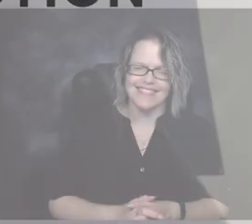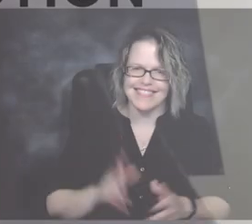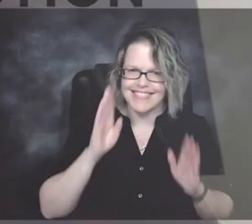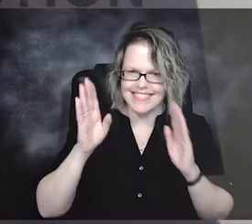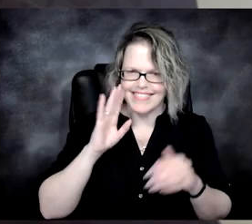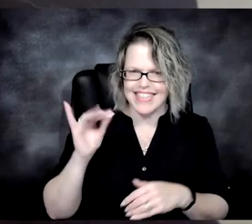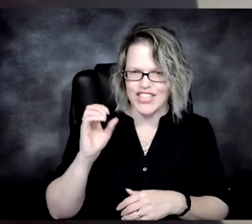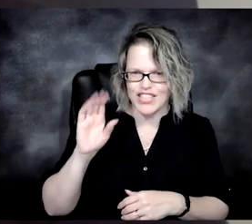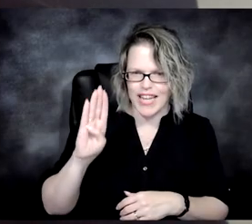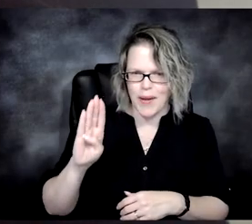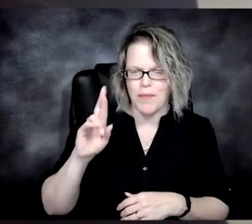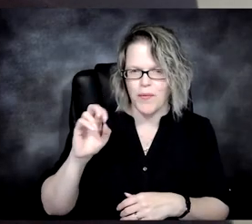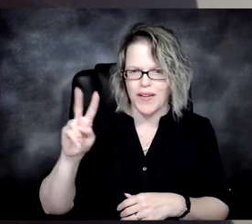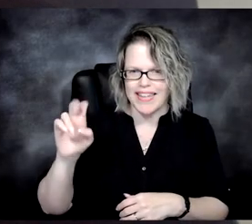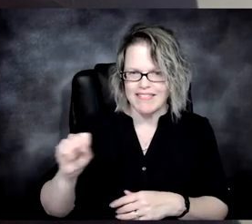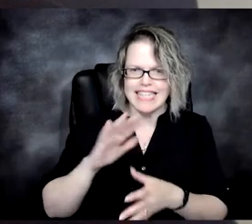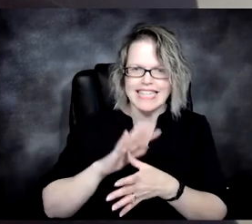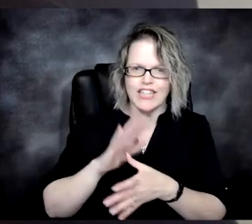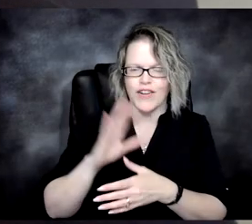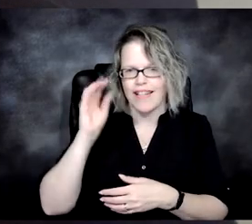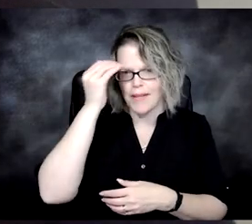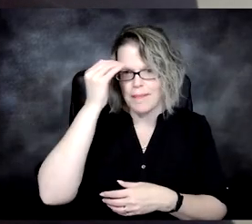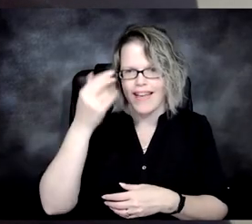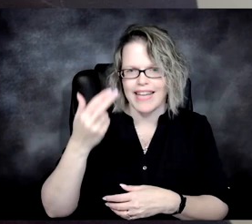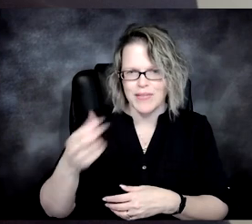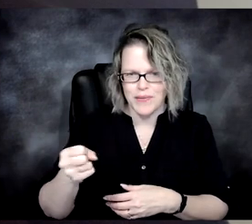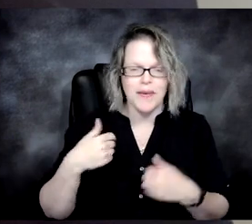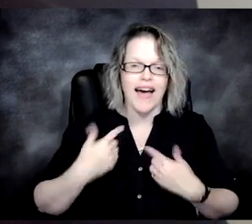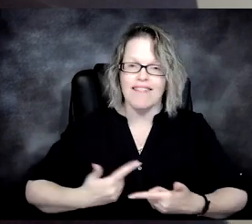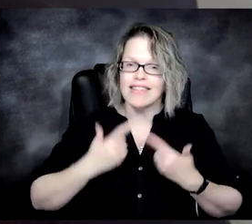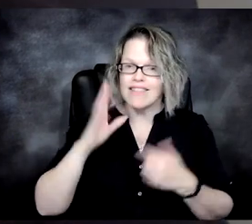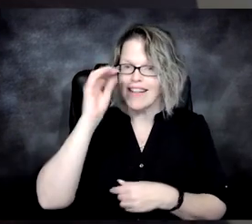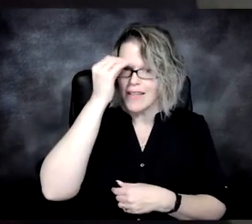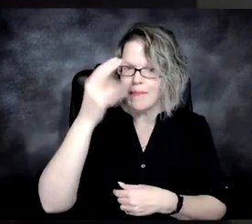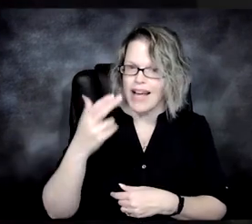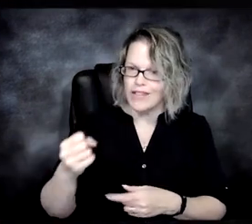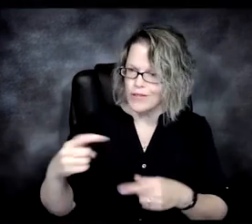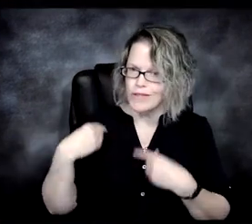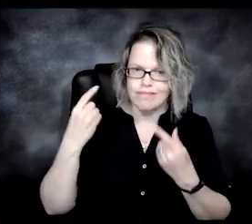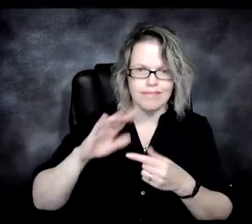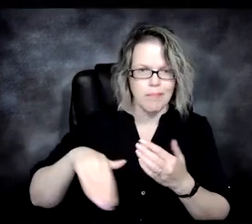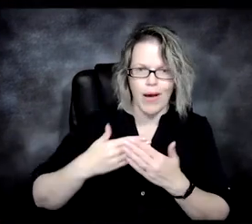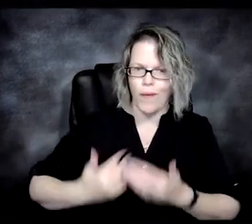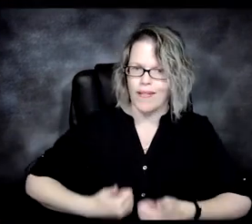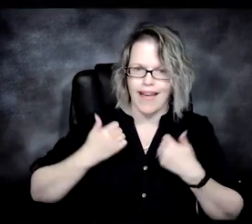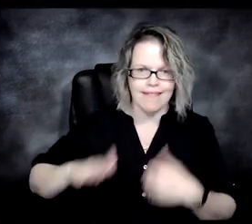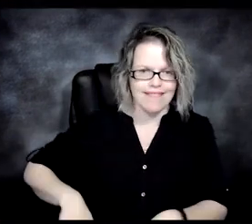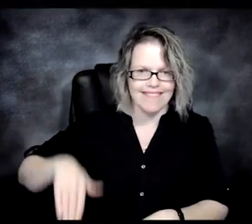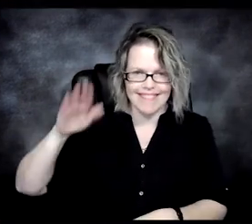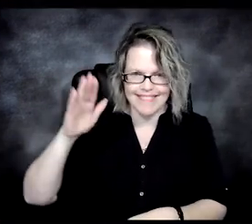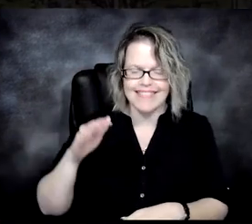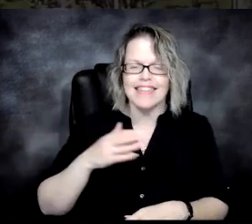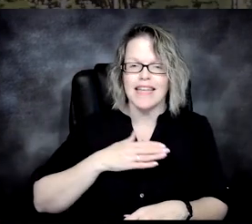Hi, I'm Jacob Reeves. I'm a senior at Olympia High School, and I've lived in Olympia, Washington for my whole life. So my